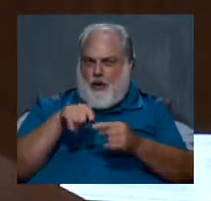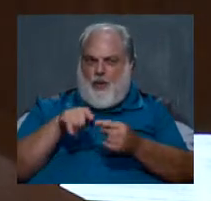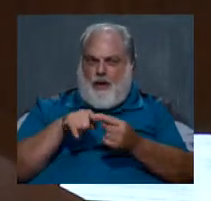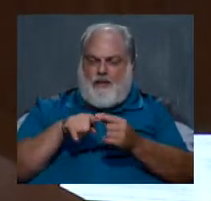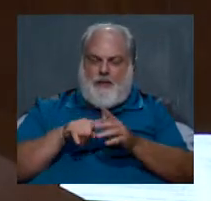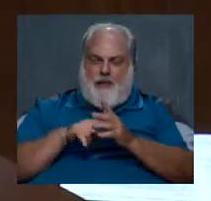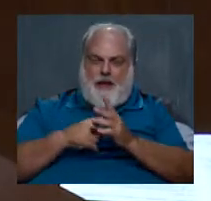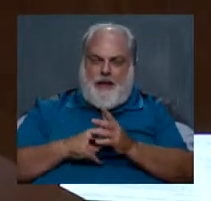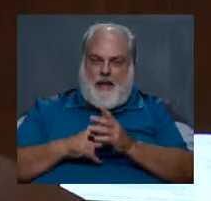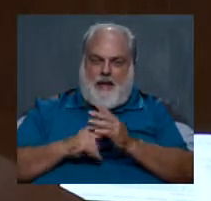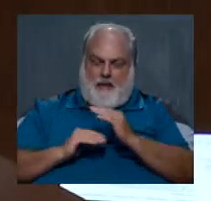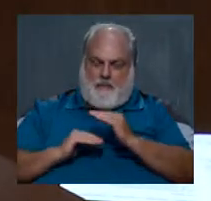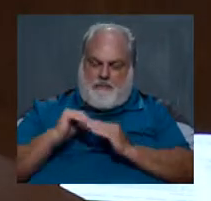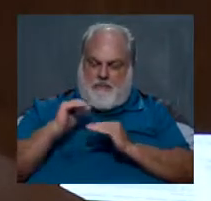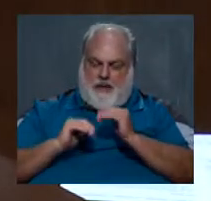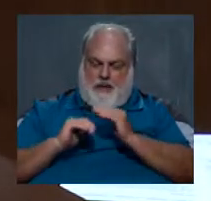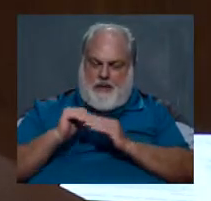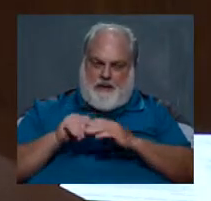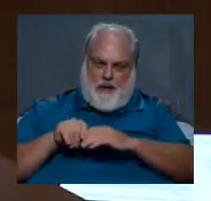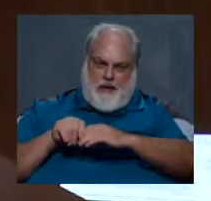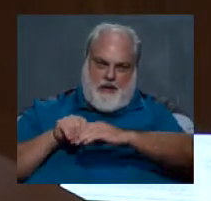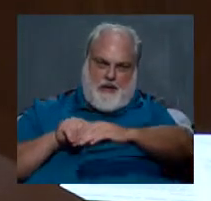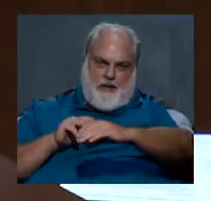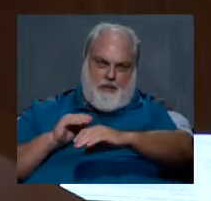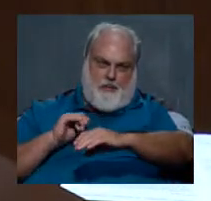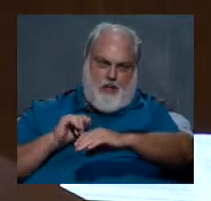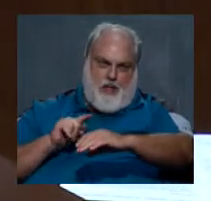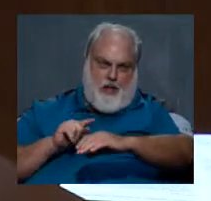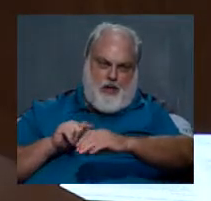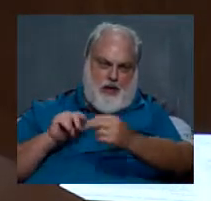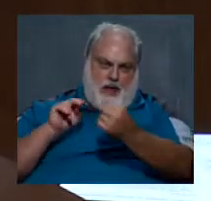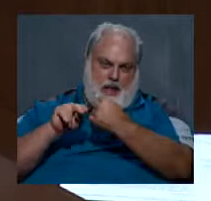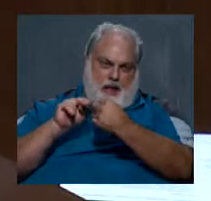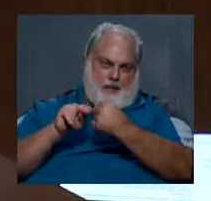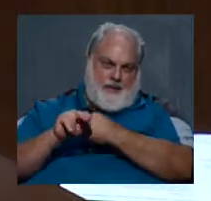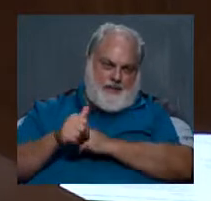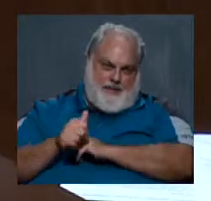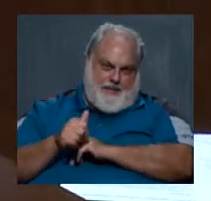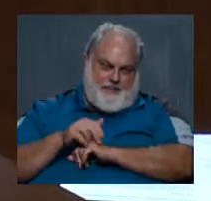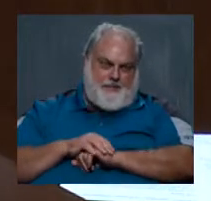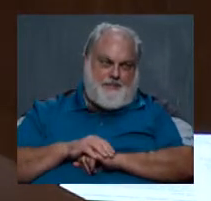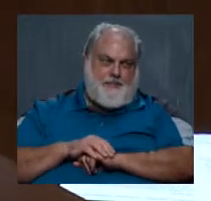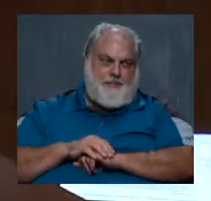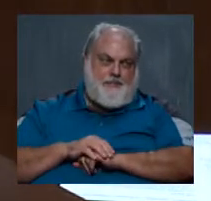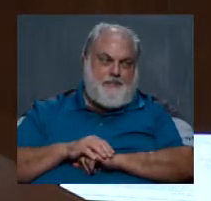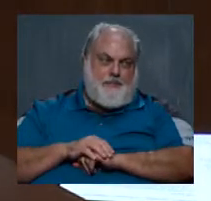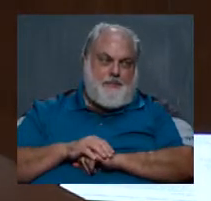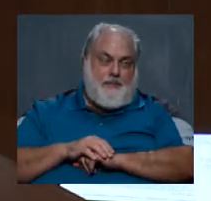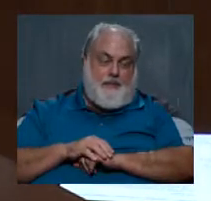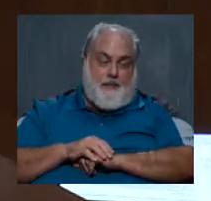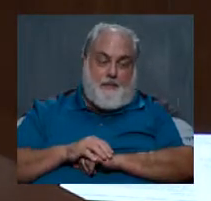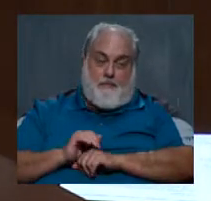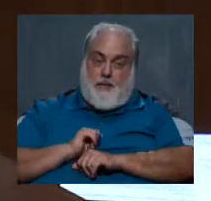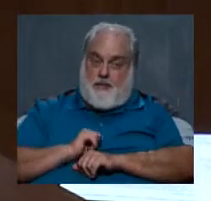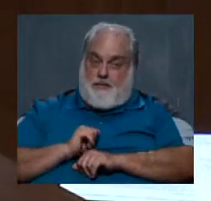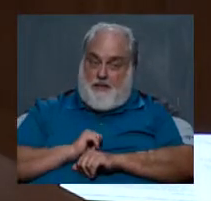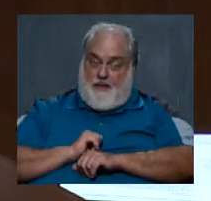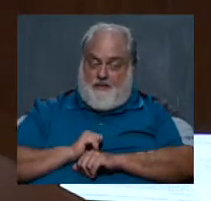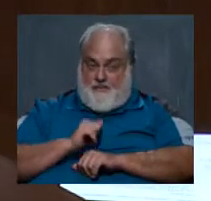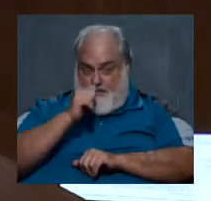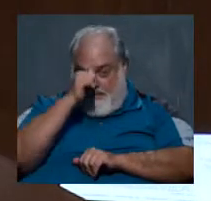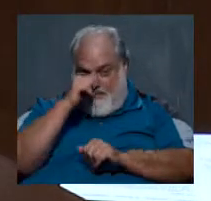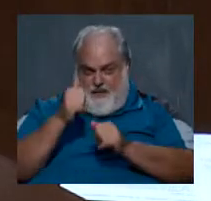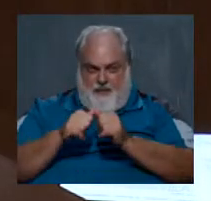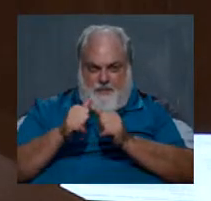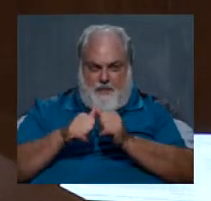strip mall there across from Westchester and on Highway 10. Now, I remember